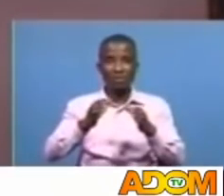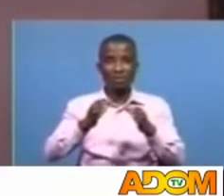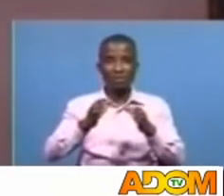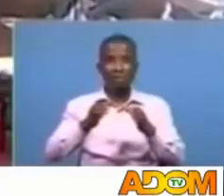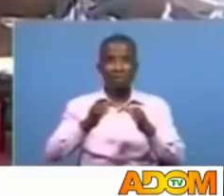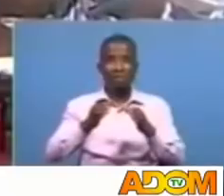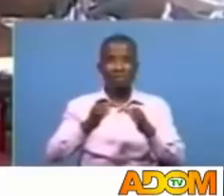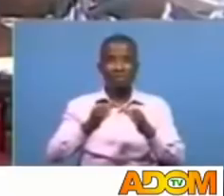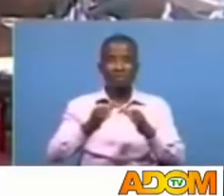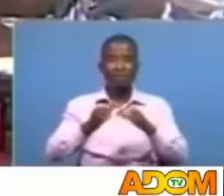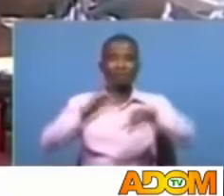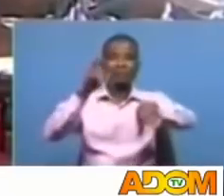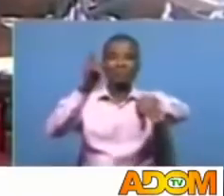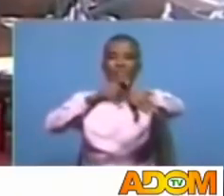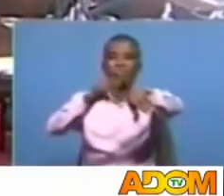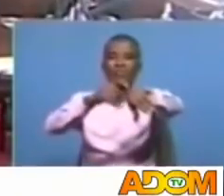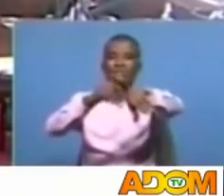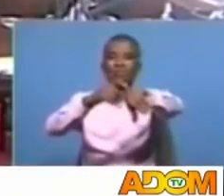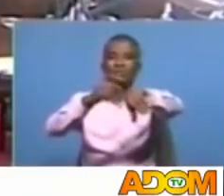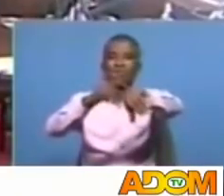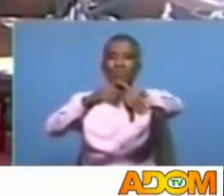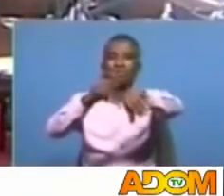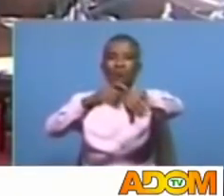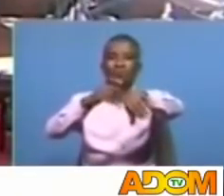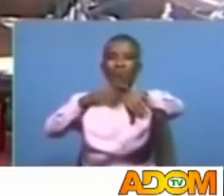punitive cost. Your time is up. Malted.